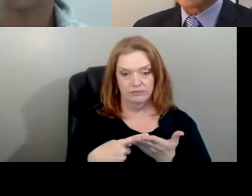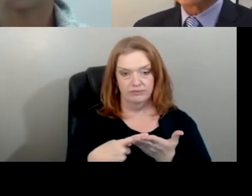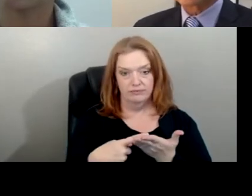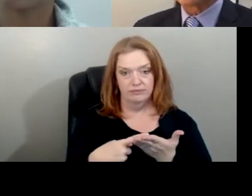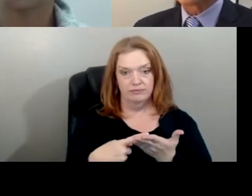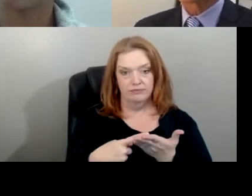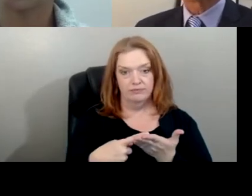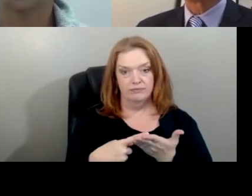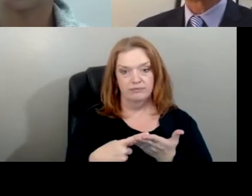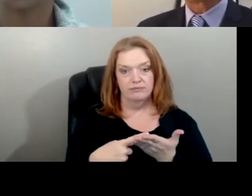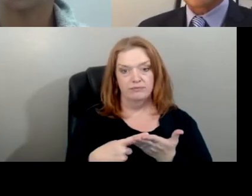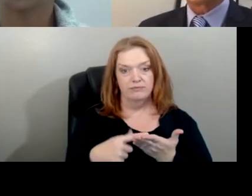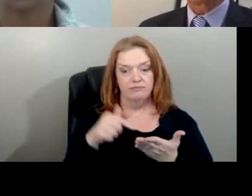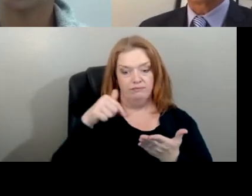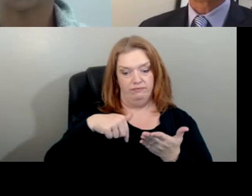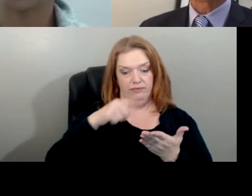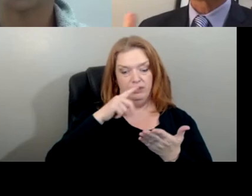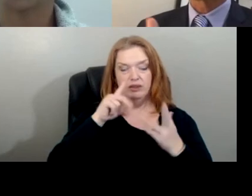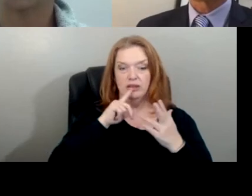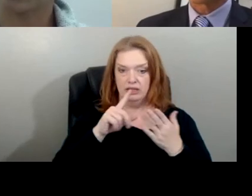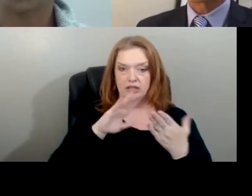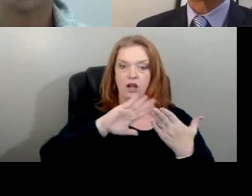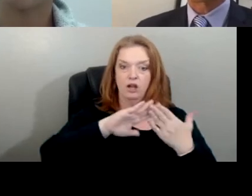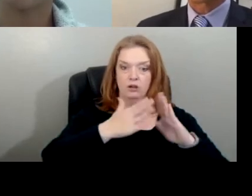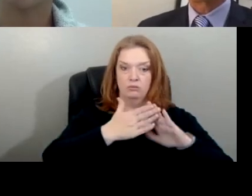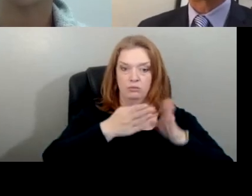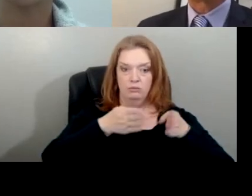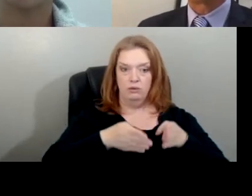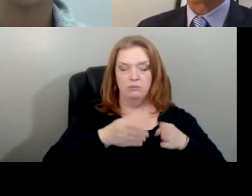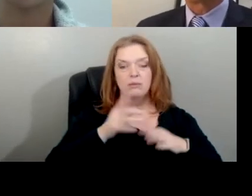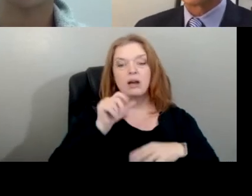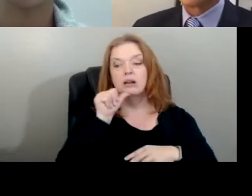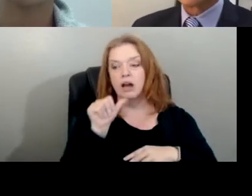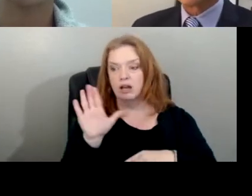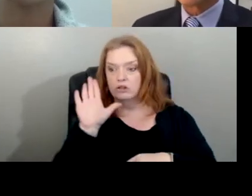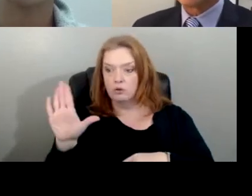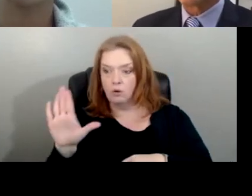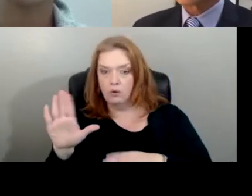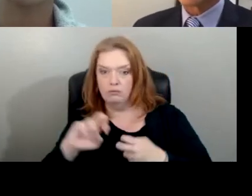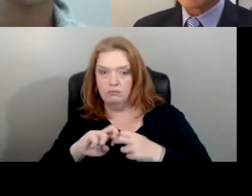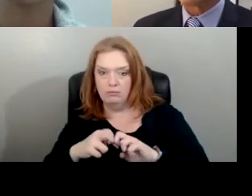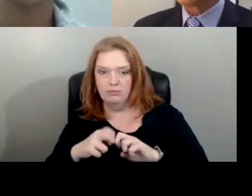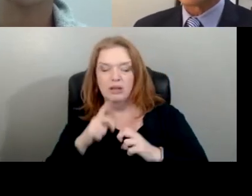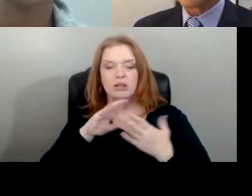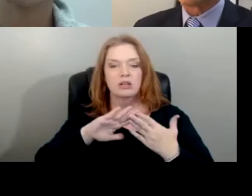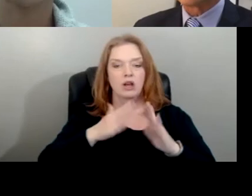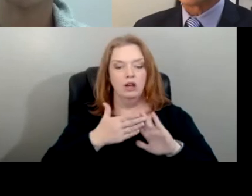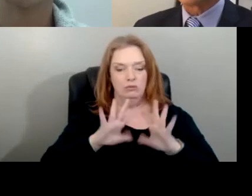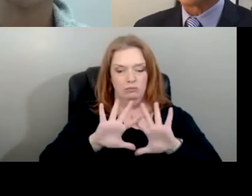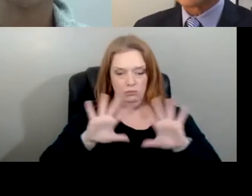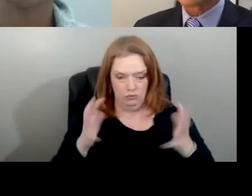is that this is a community problem. It's not so much a law enforcement problem, it's a community problem. And the community wants to be heavily